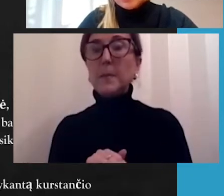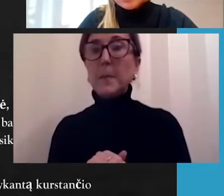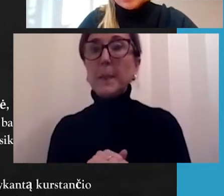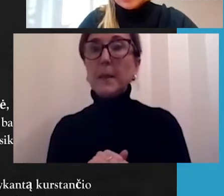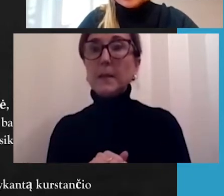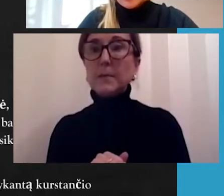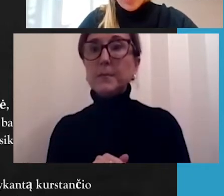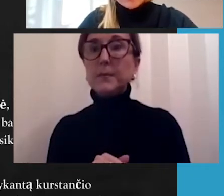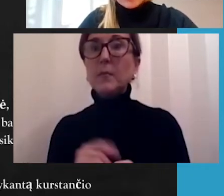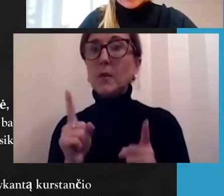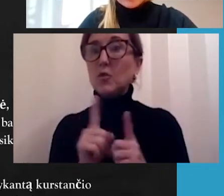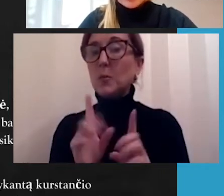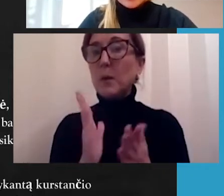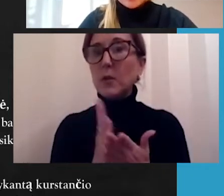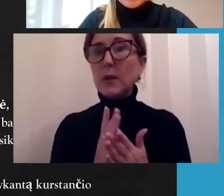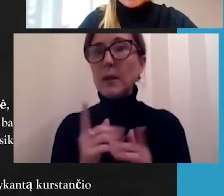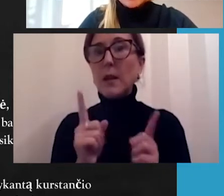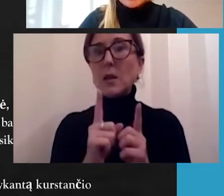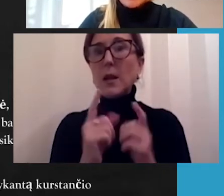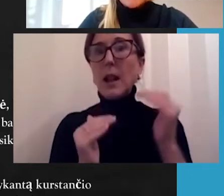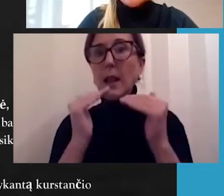use of the convention.